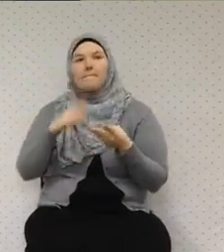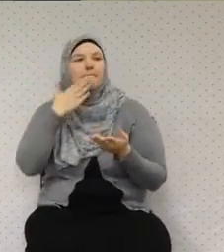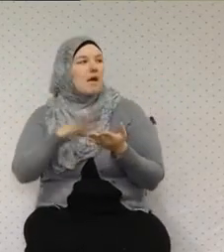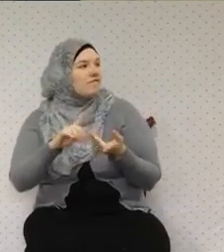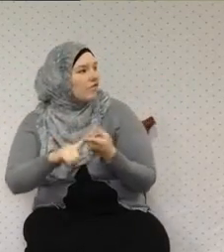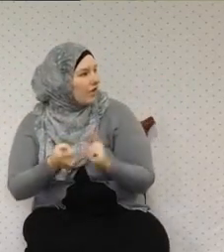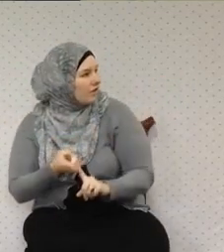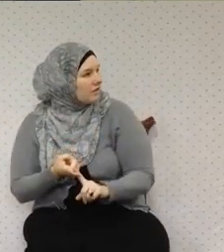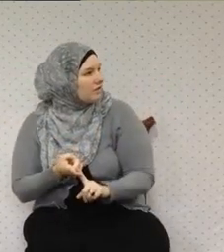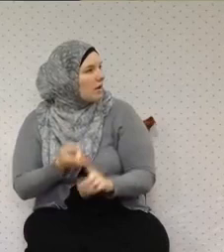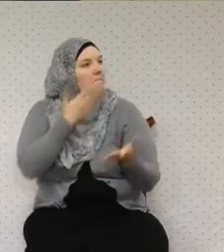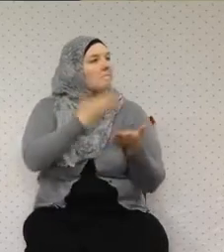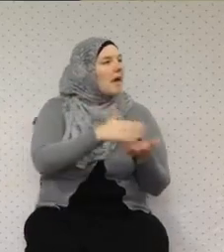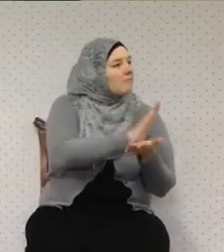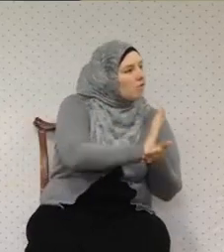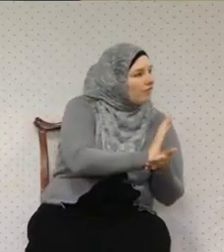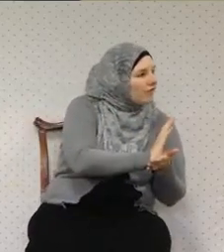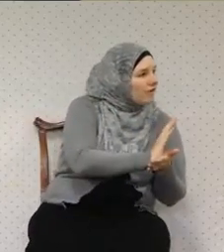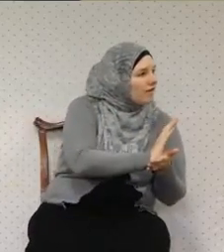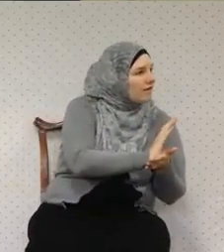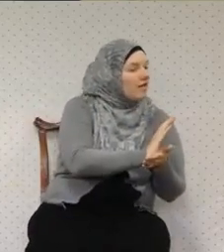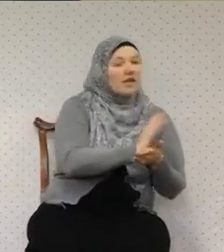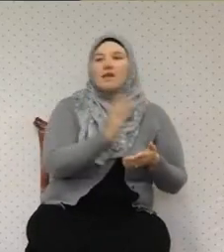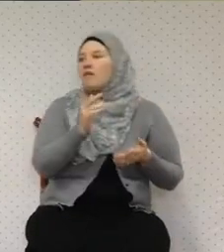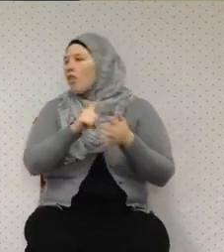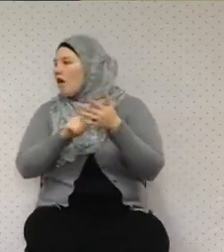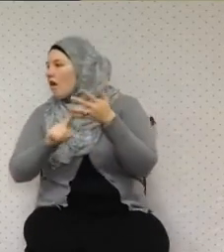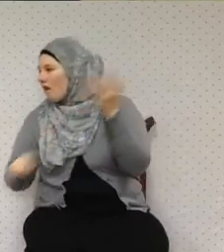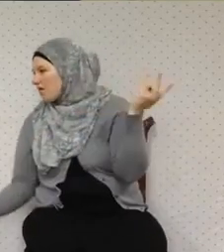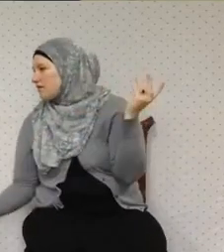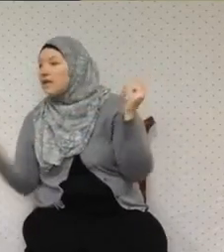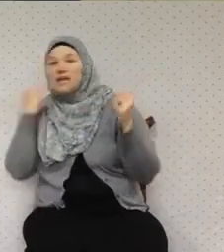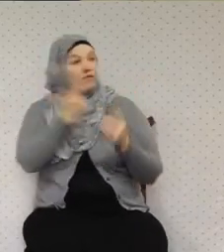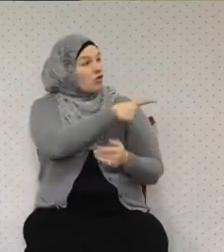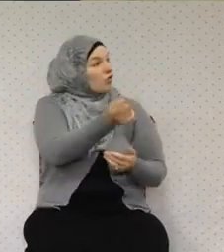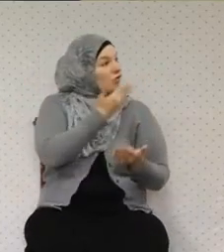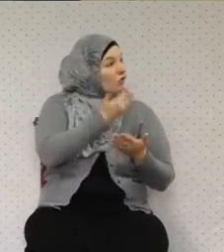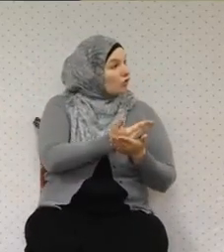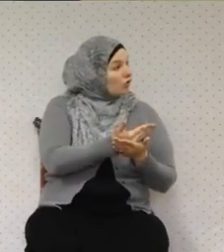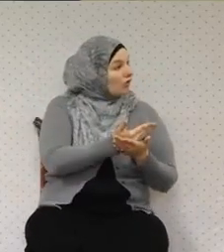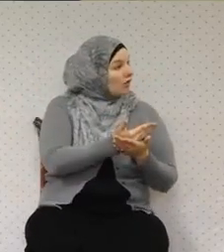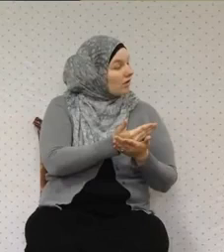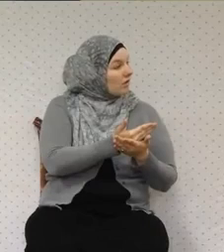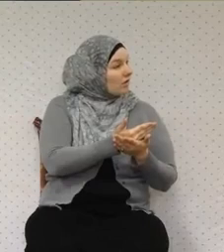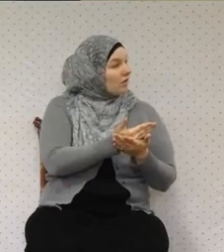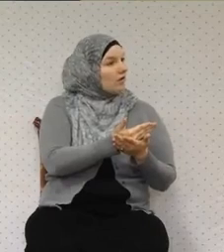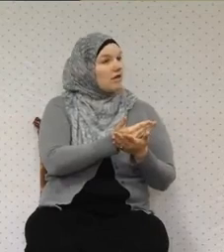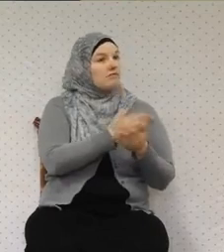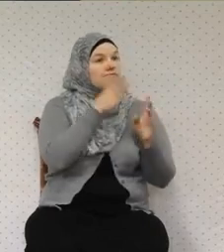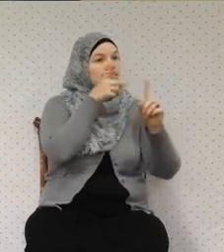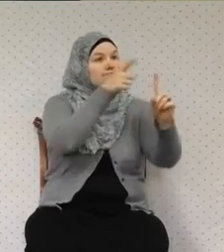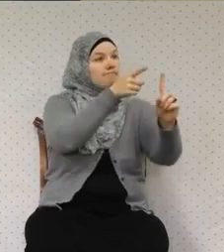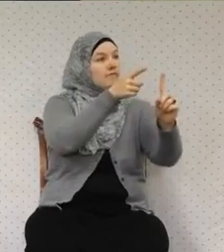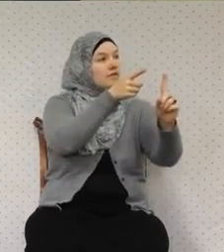bad friends, right? And then, if you are good, then distracting yourself